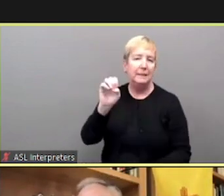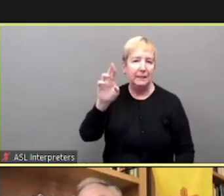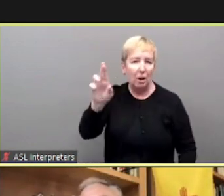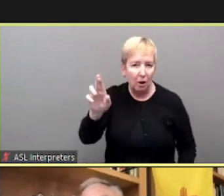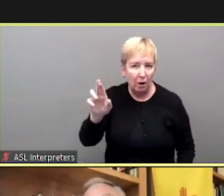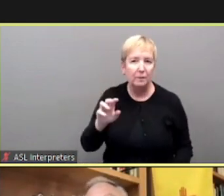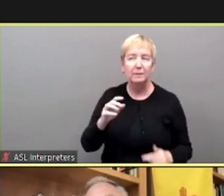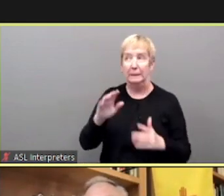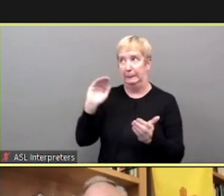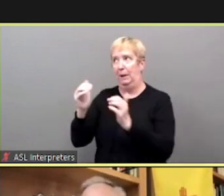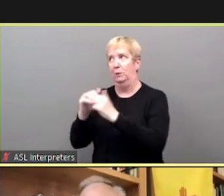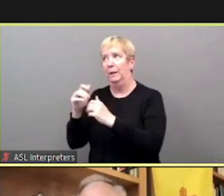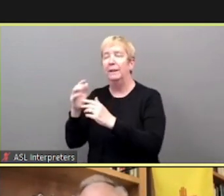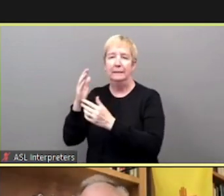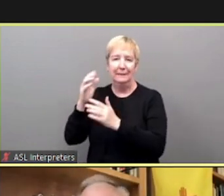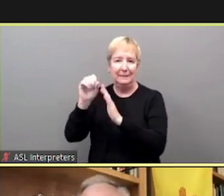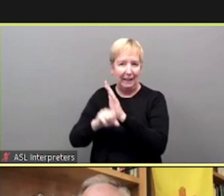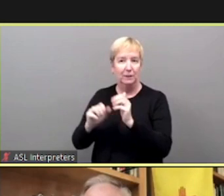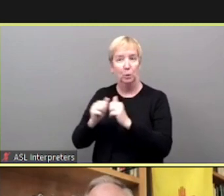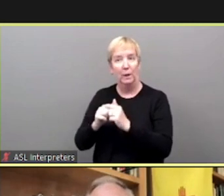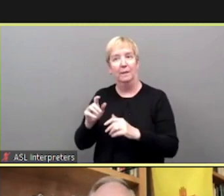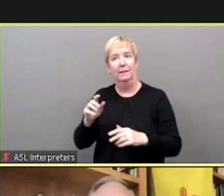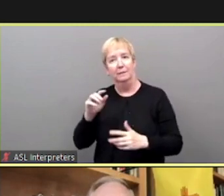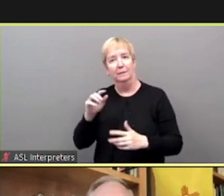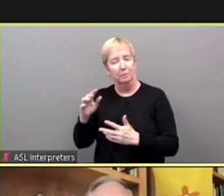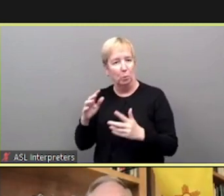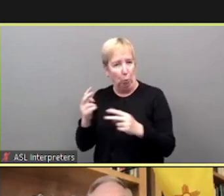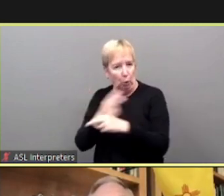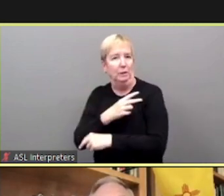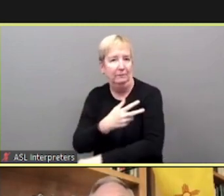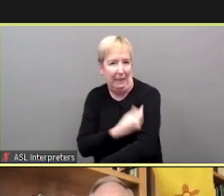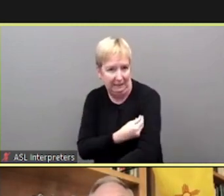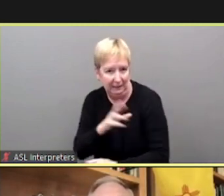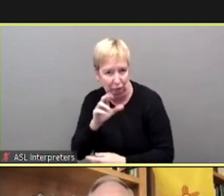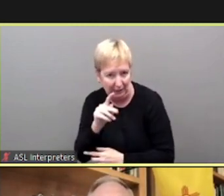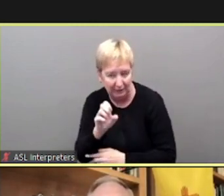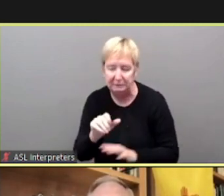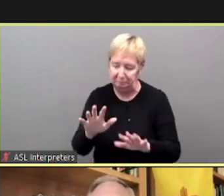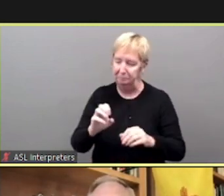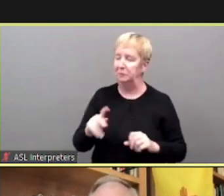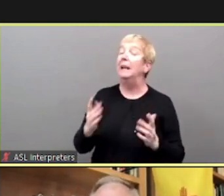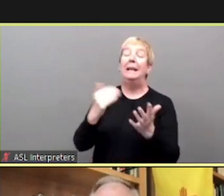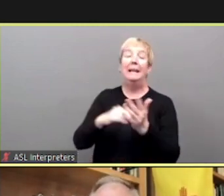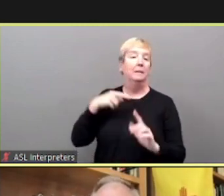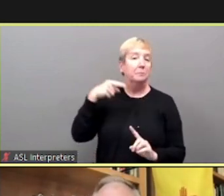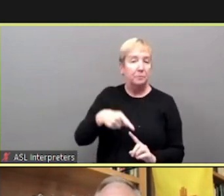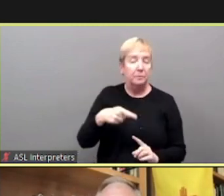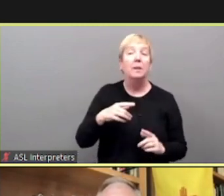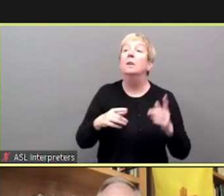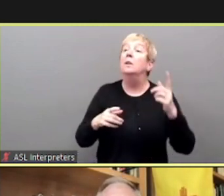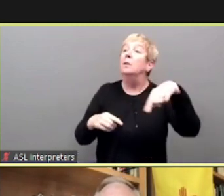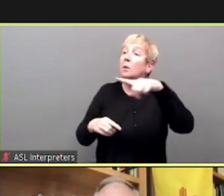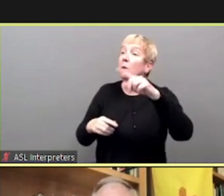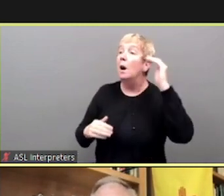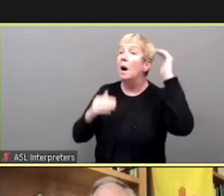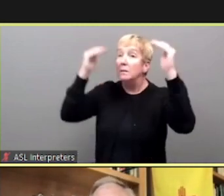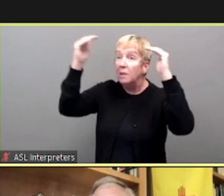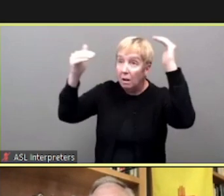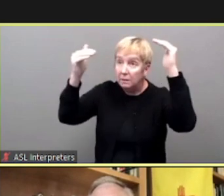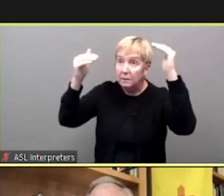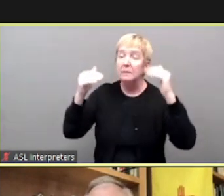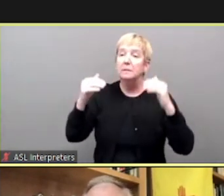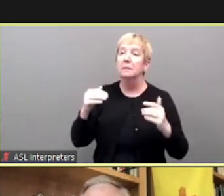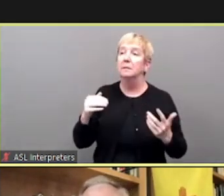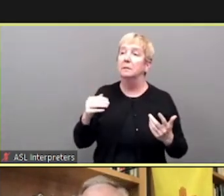times as many hospitalizations among kids. So again, all you adults and all you eligible